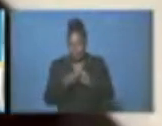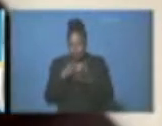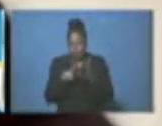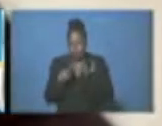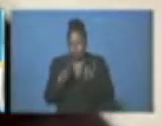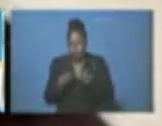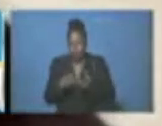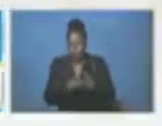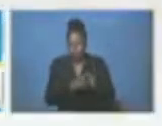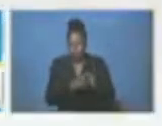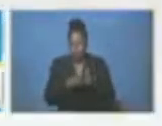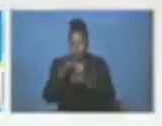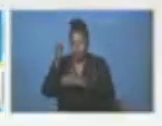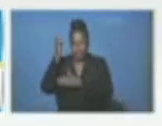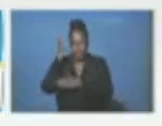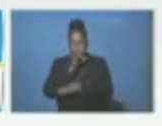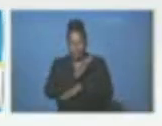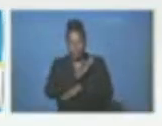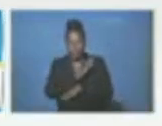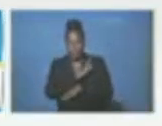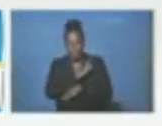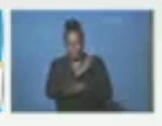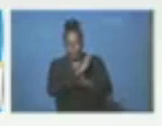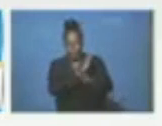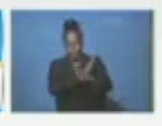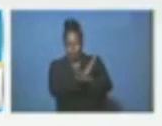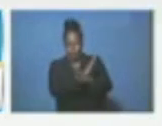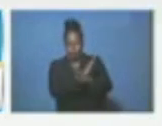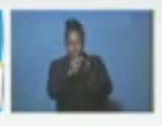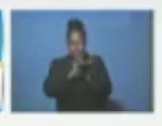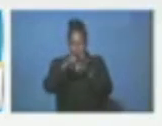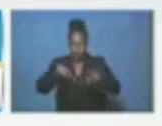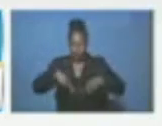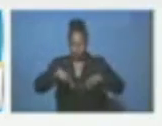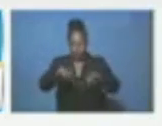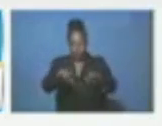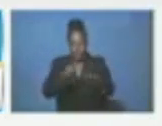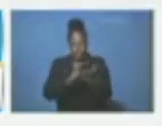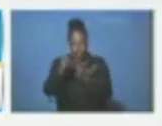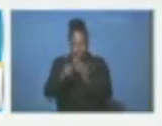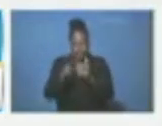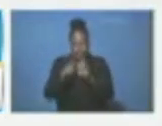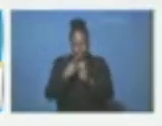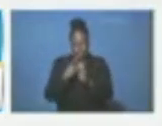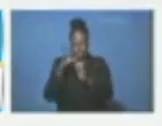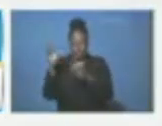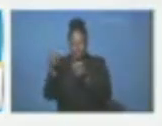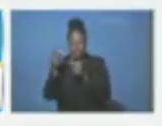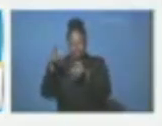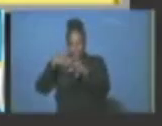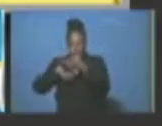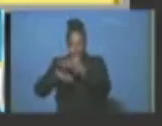led by Clifford Darling, they blockaded the airport road on November 1st, preventing any access to the new